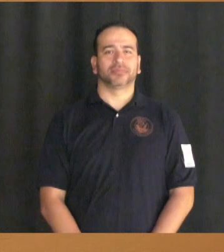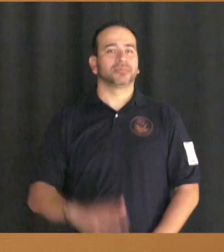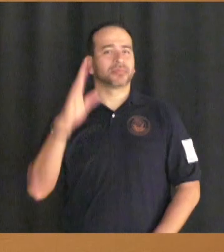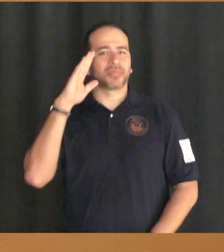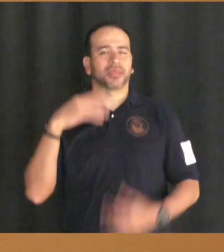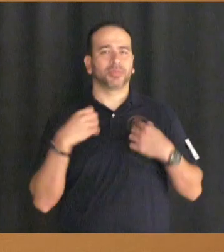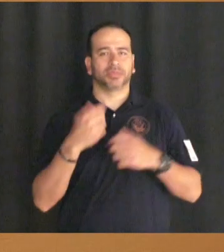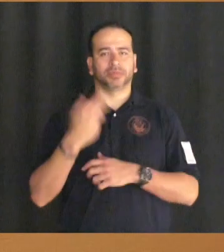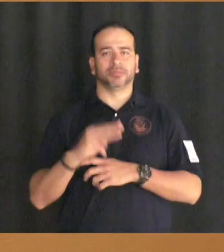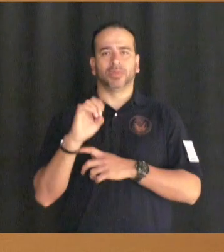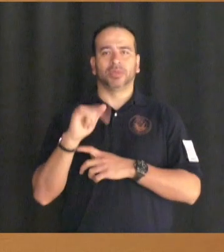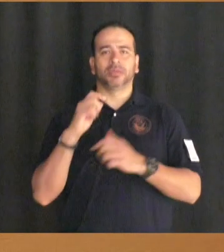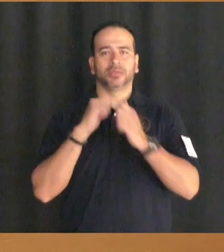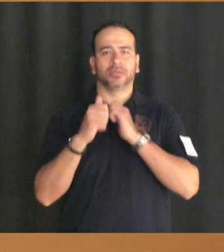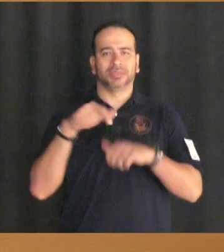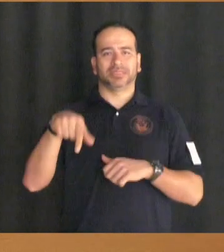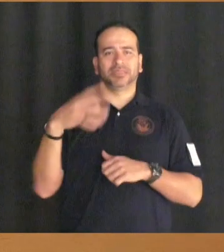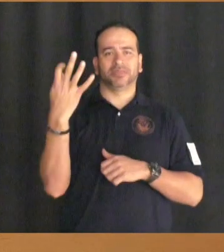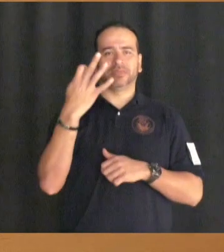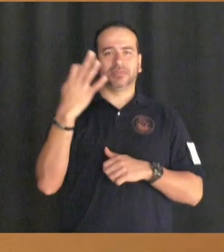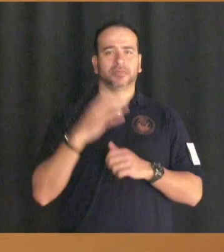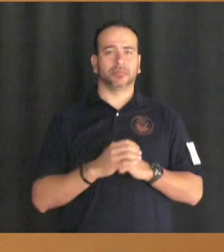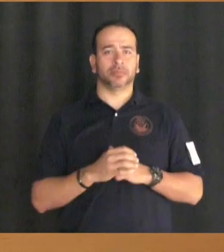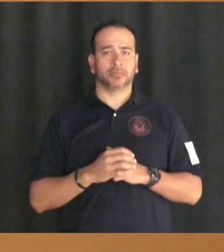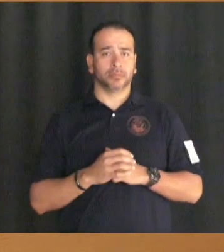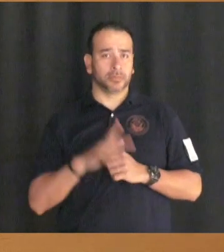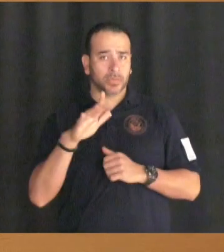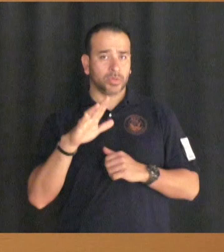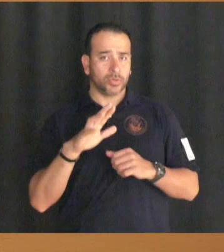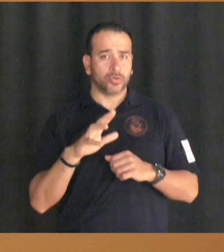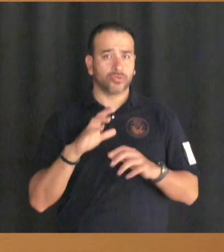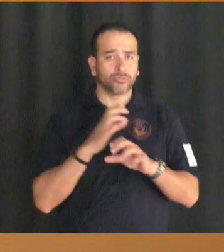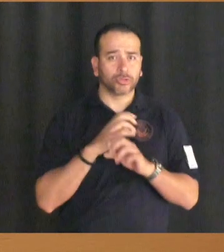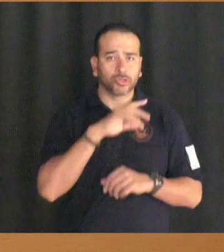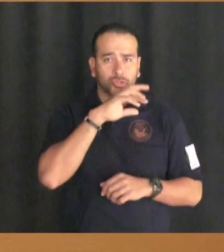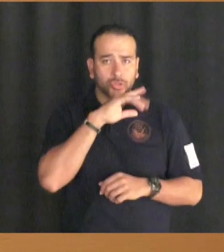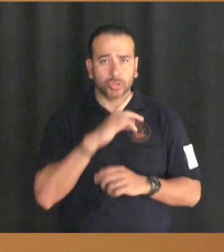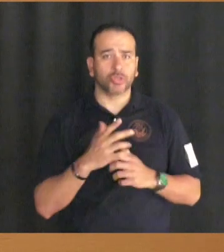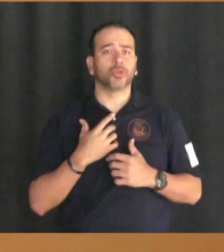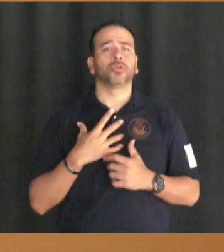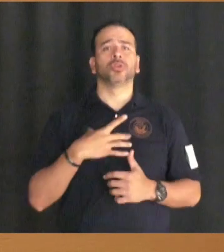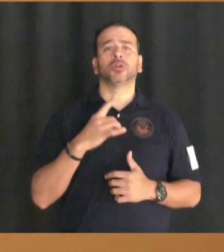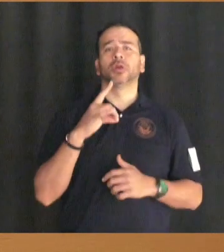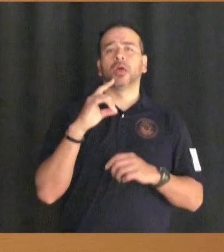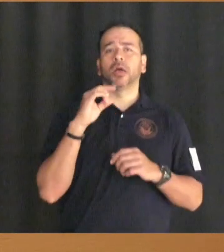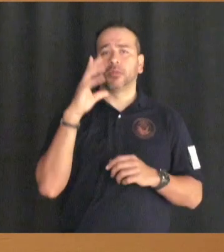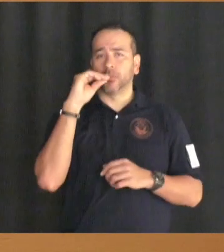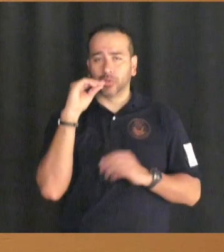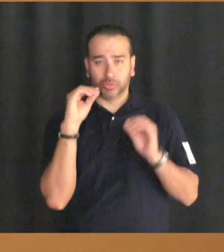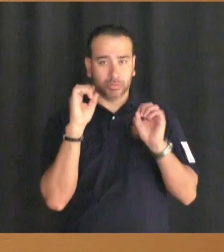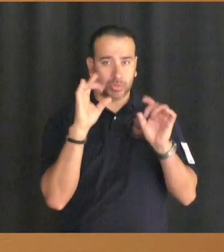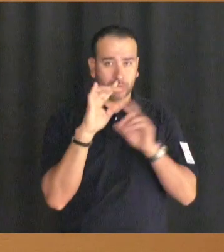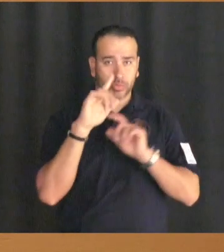Hey Braves, I'm Molly, and this is your sports this Friday. Is your car dirty? Do you love the boys volleyball team? If